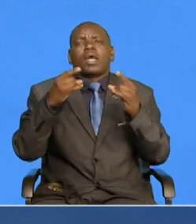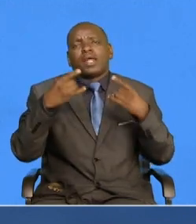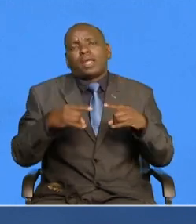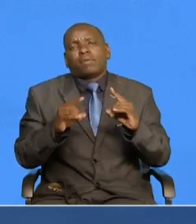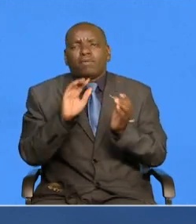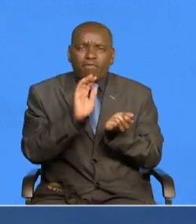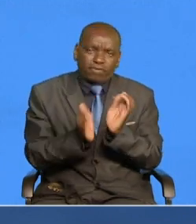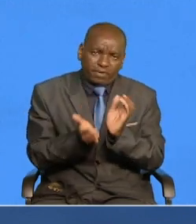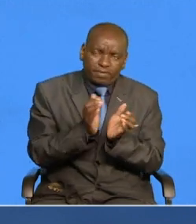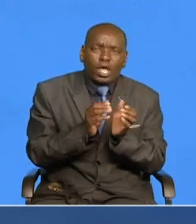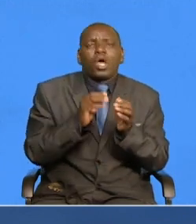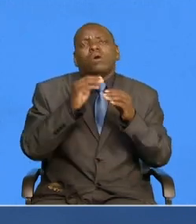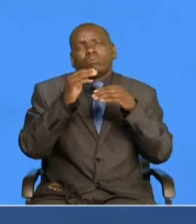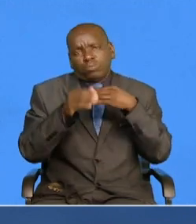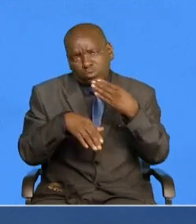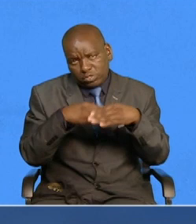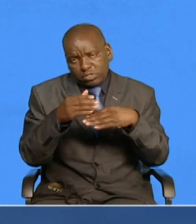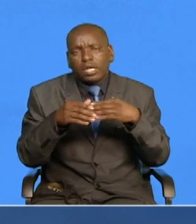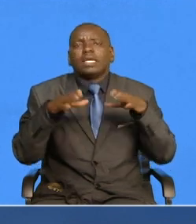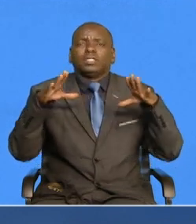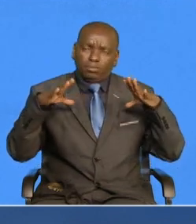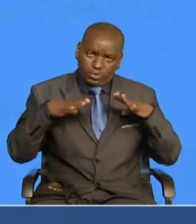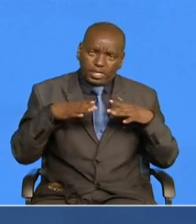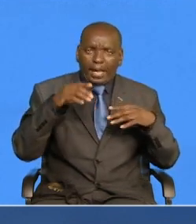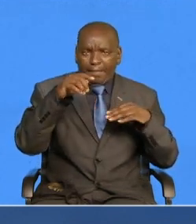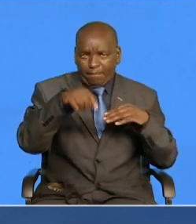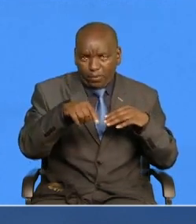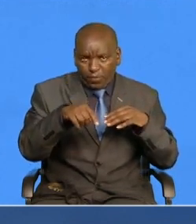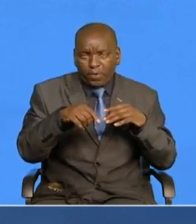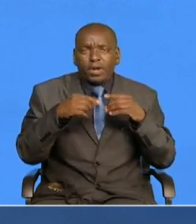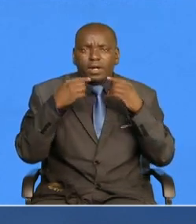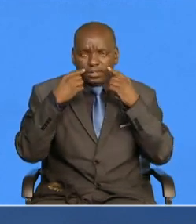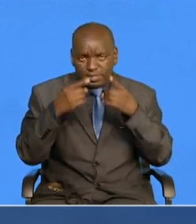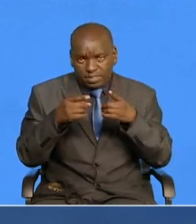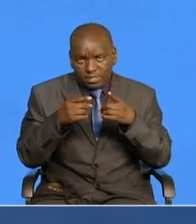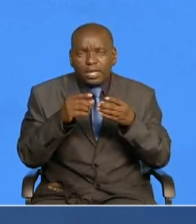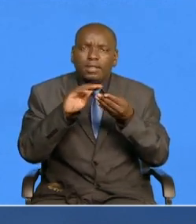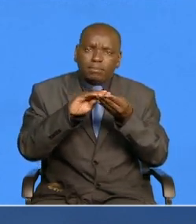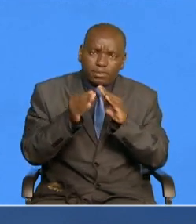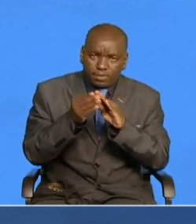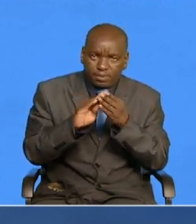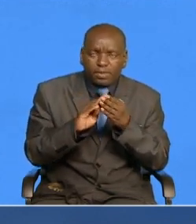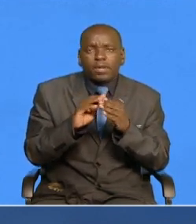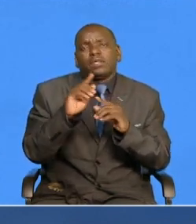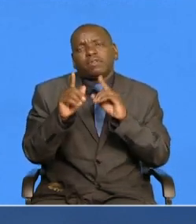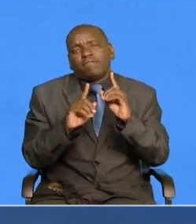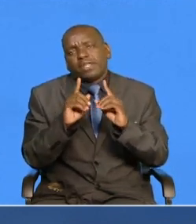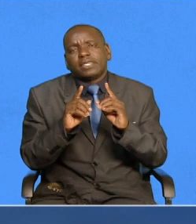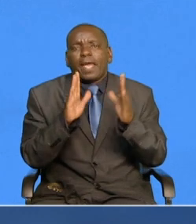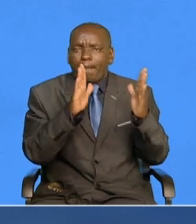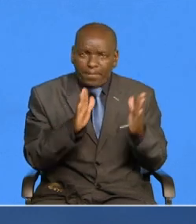their health, safety should be taken into consideration when considering adjusting our public health and social